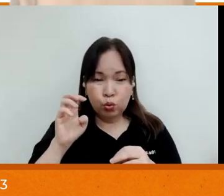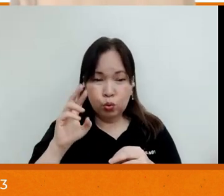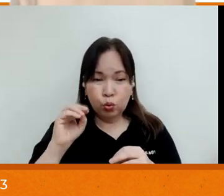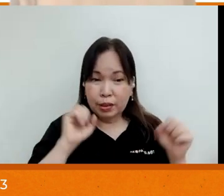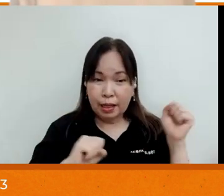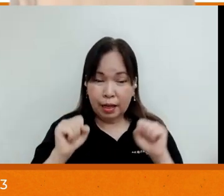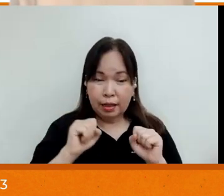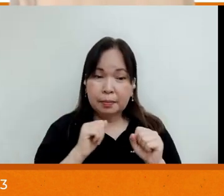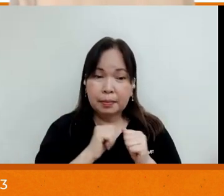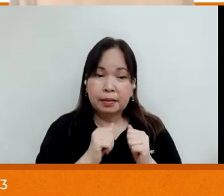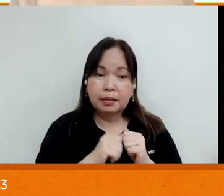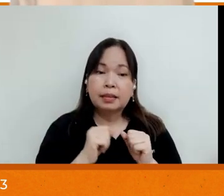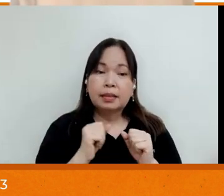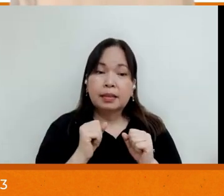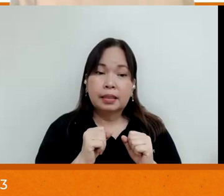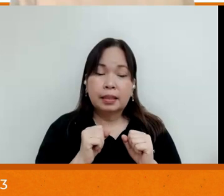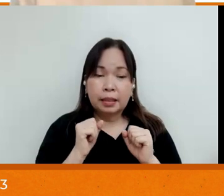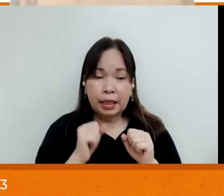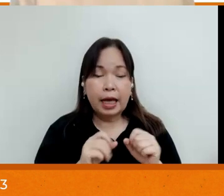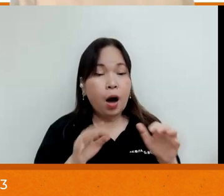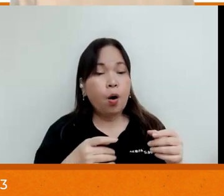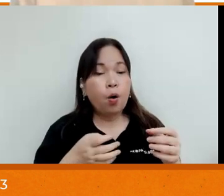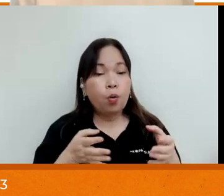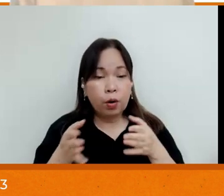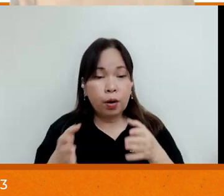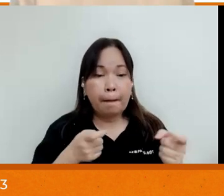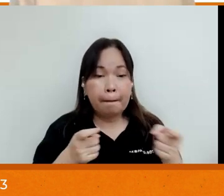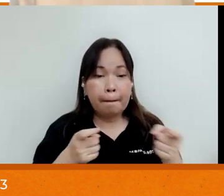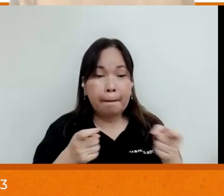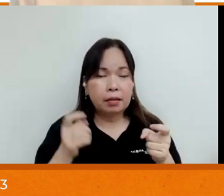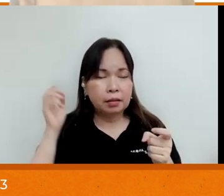parang one of the ways to manage the cortex,